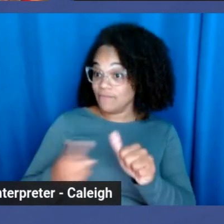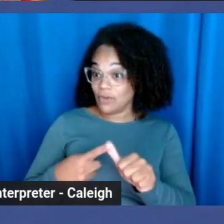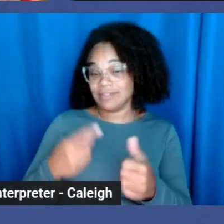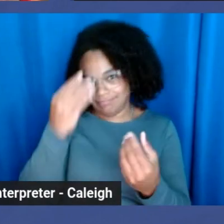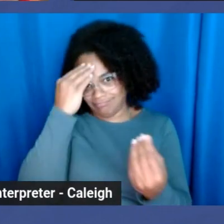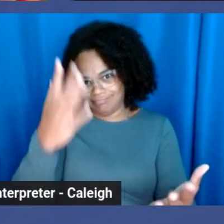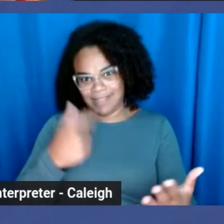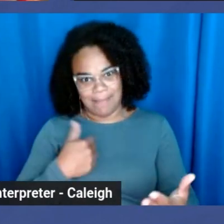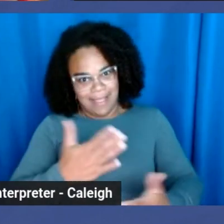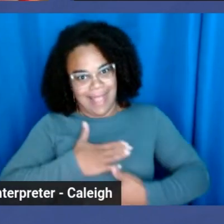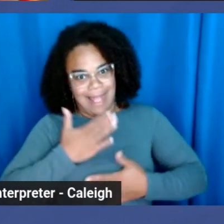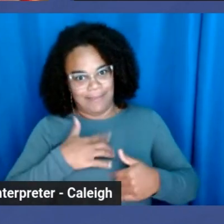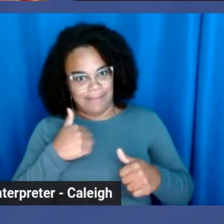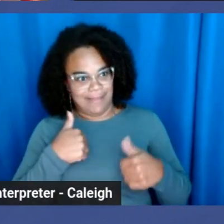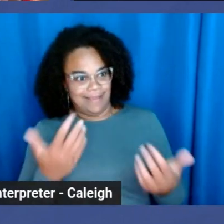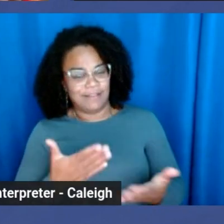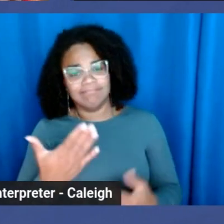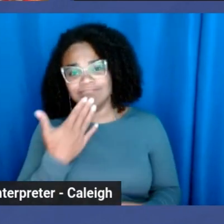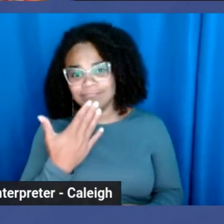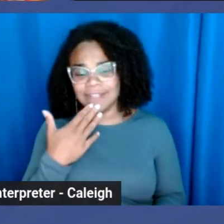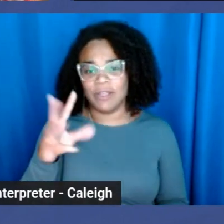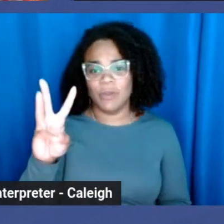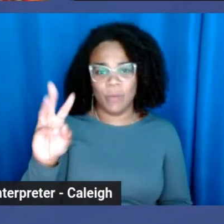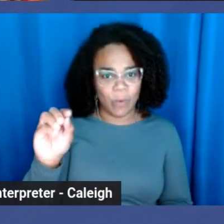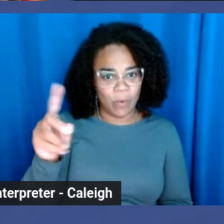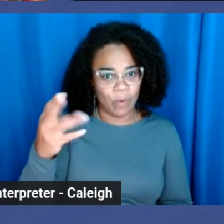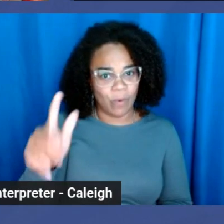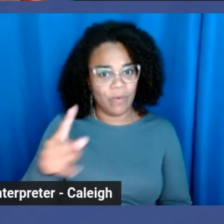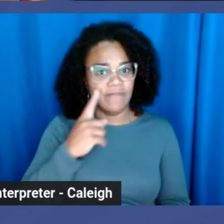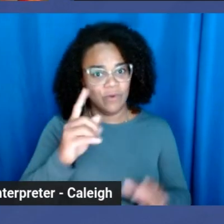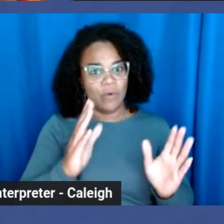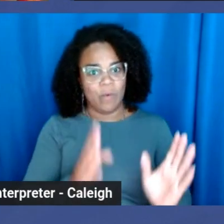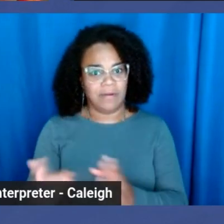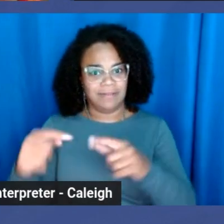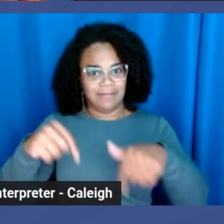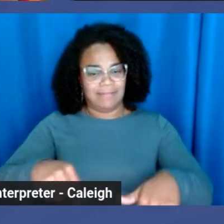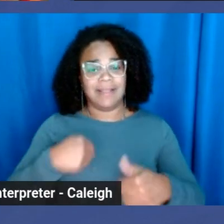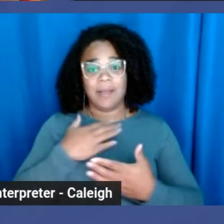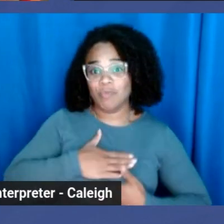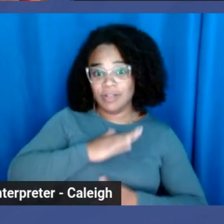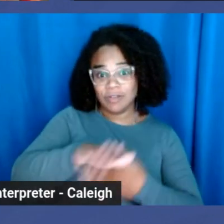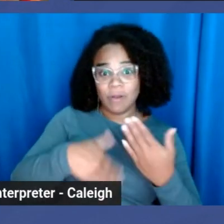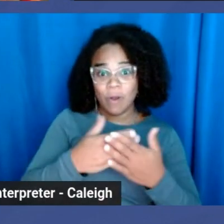be here. Thanks for Woodhull for putting this together. Appreciate everybody who's attending.